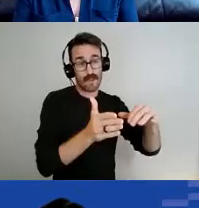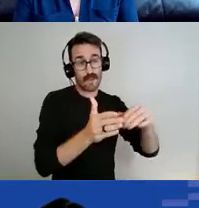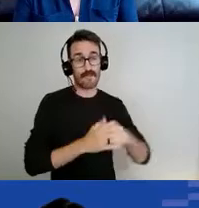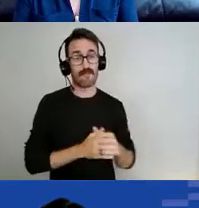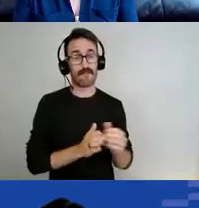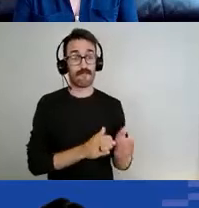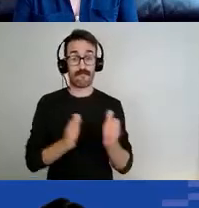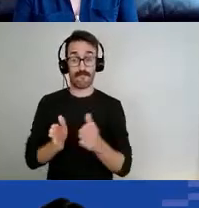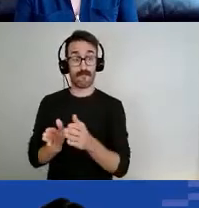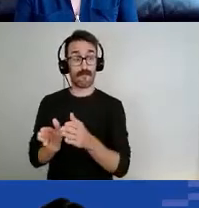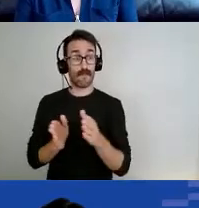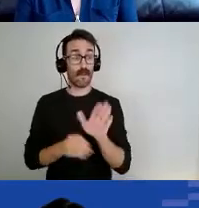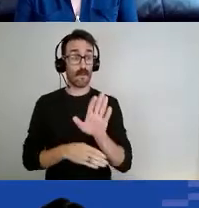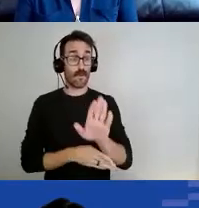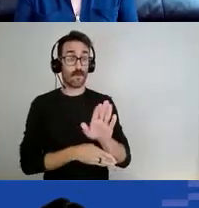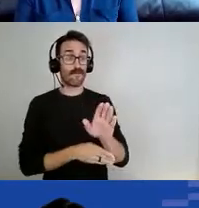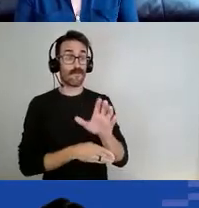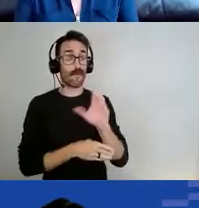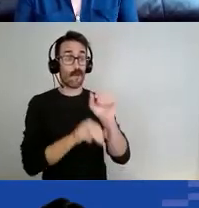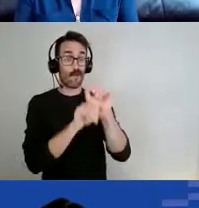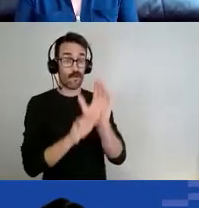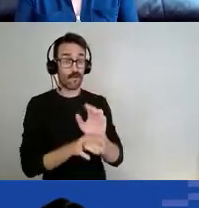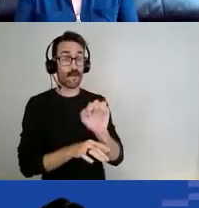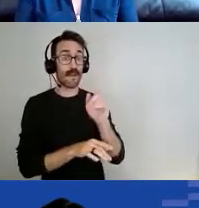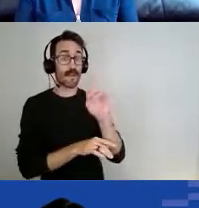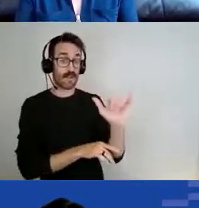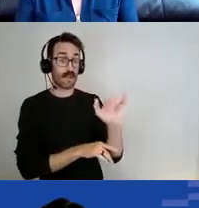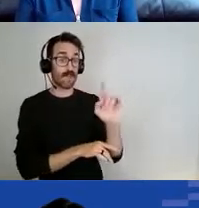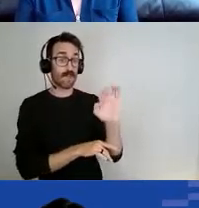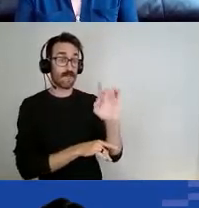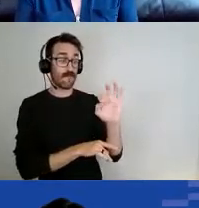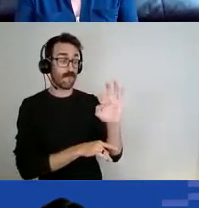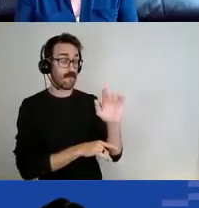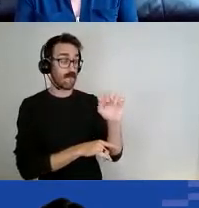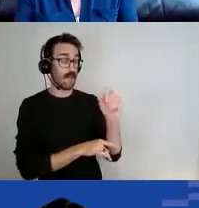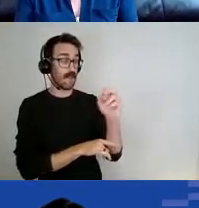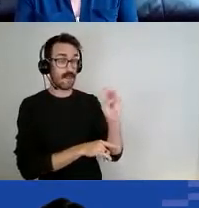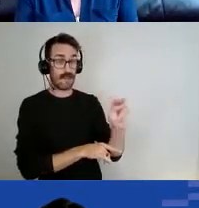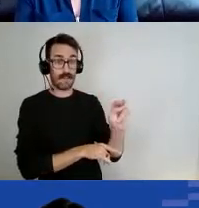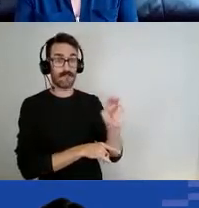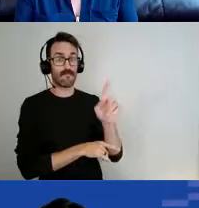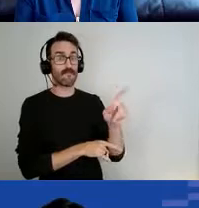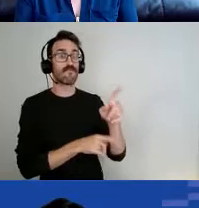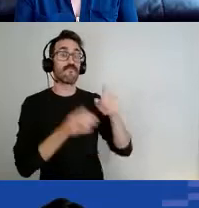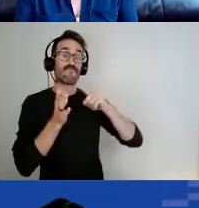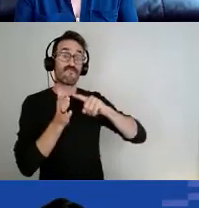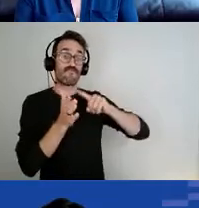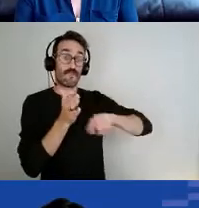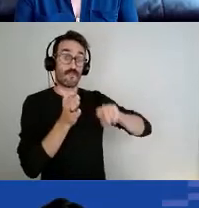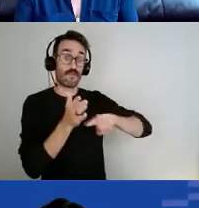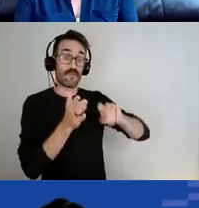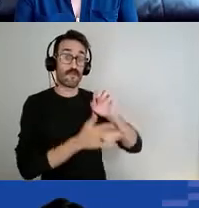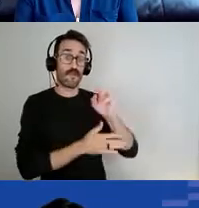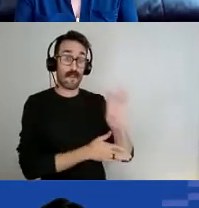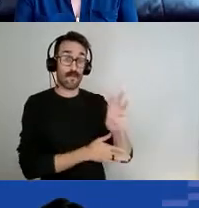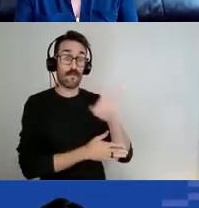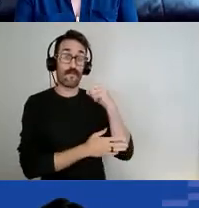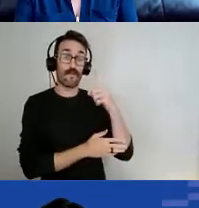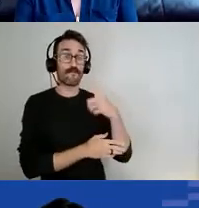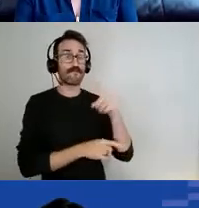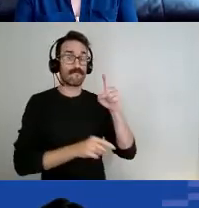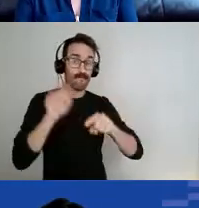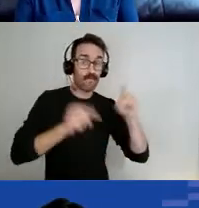also joined by her colleague, Ashley Flanagan, is a research fellow in the Diversity and Aging at the National Institute on Aging at